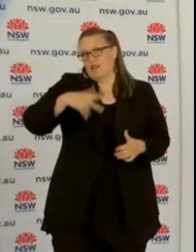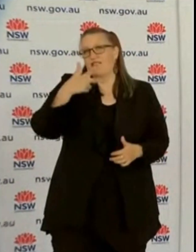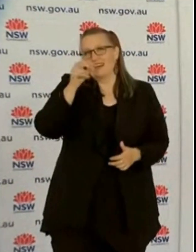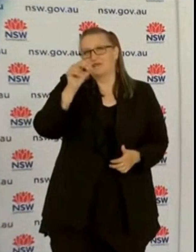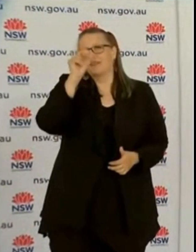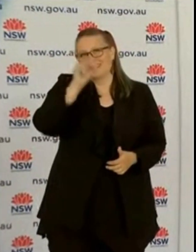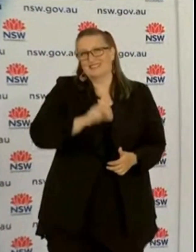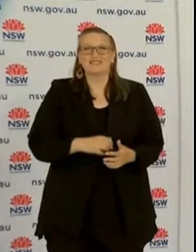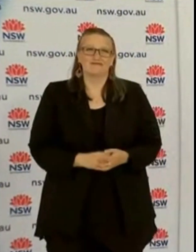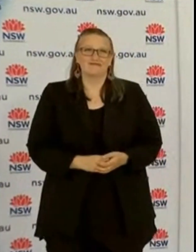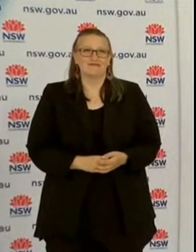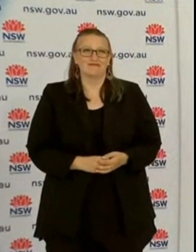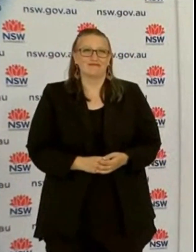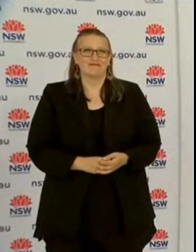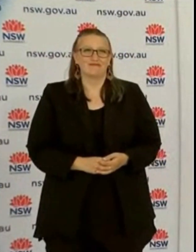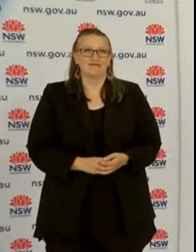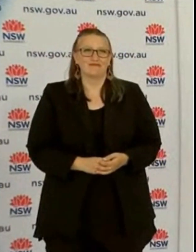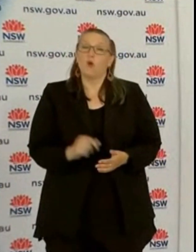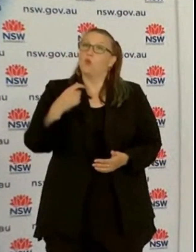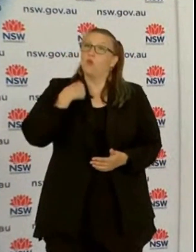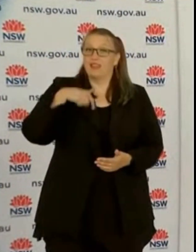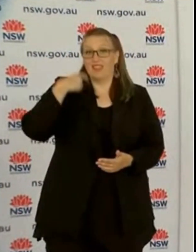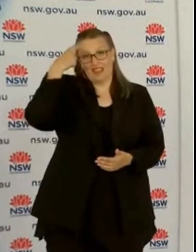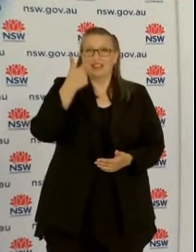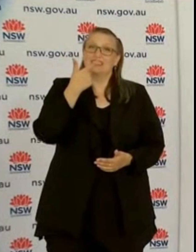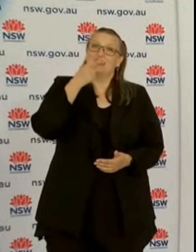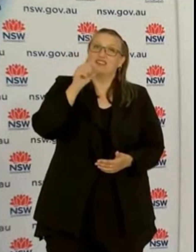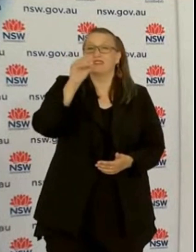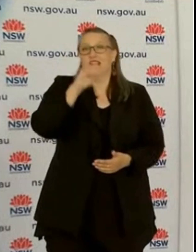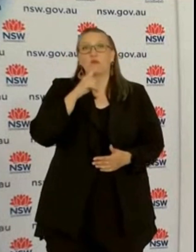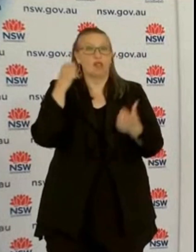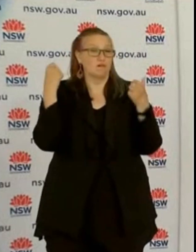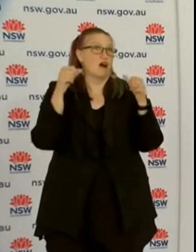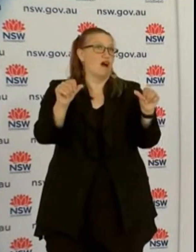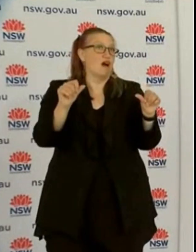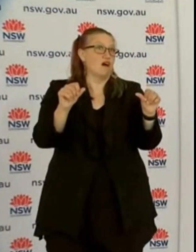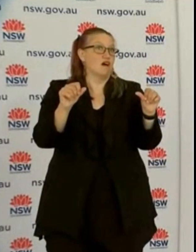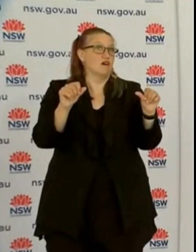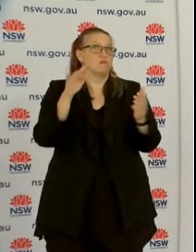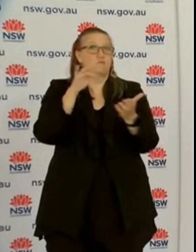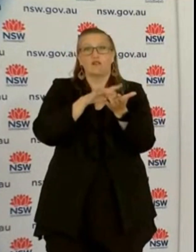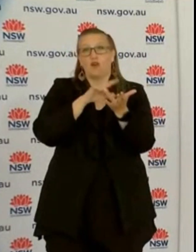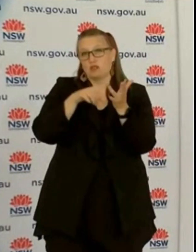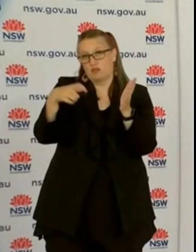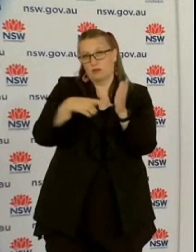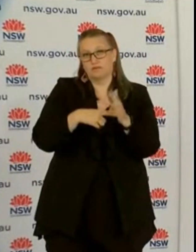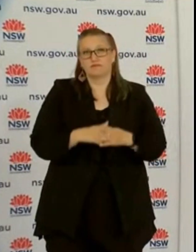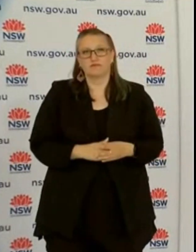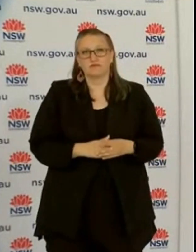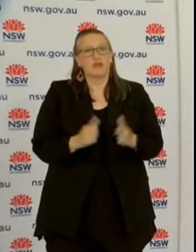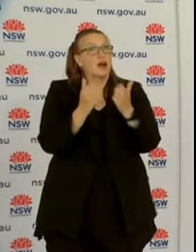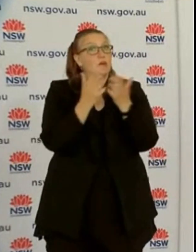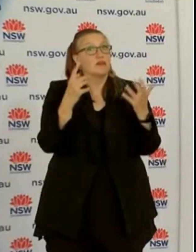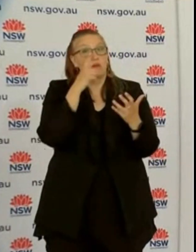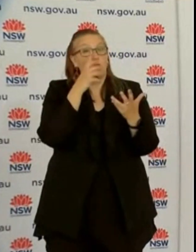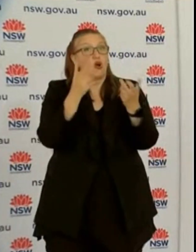to, which we still estimate will be around mid-October. To 8 p.m. last night, there were 1,480 cases of community transmission